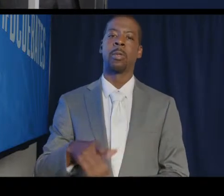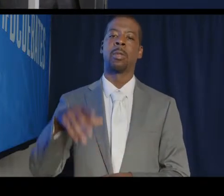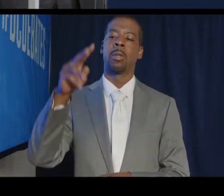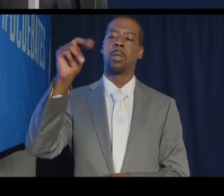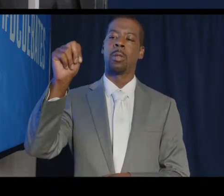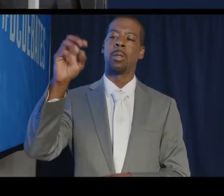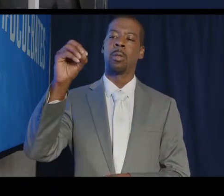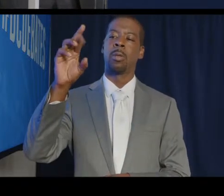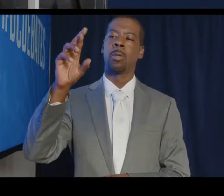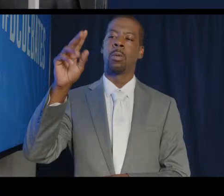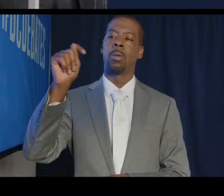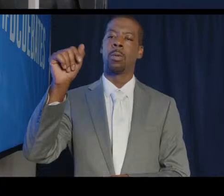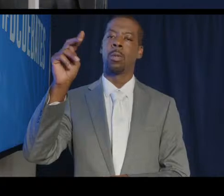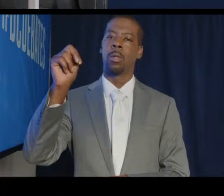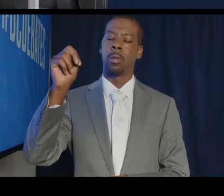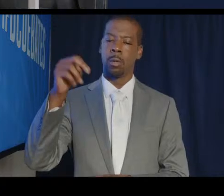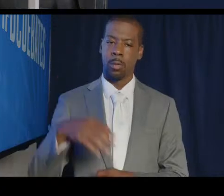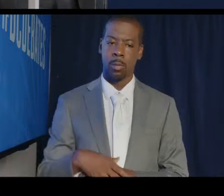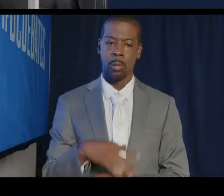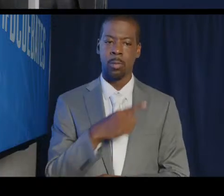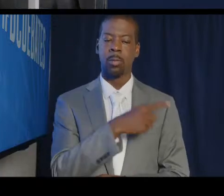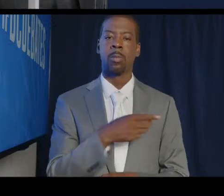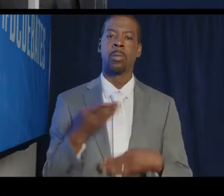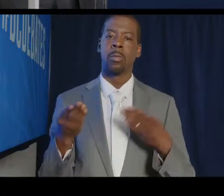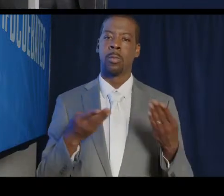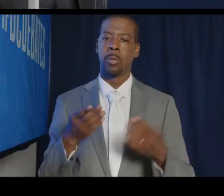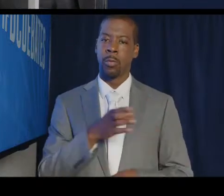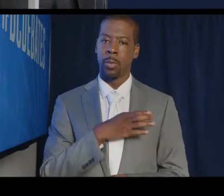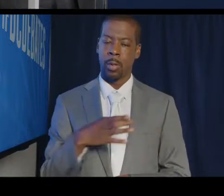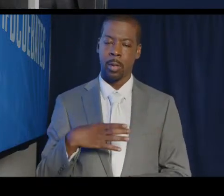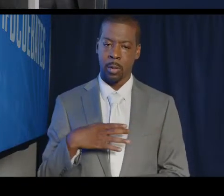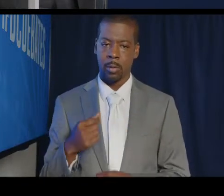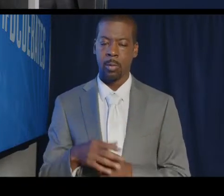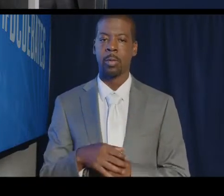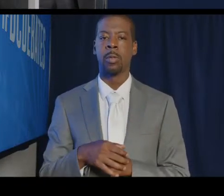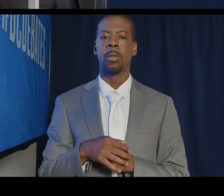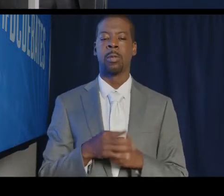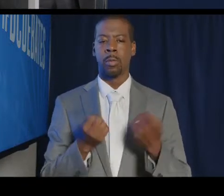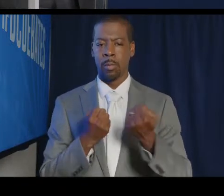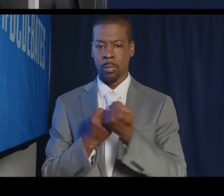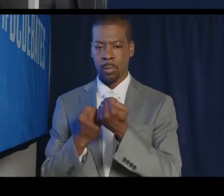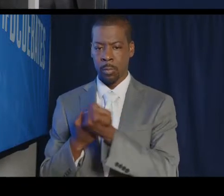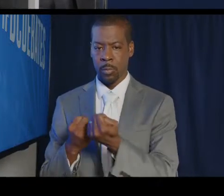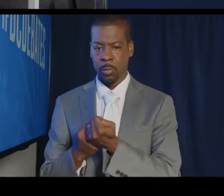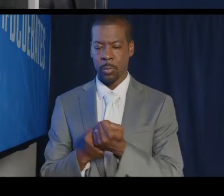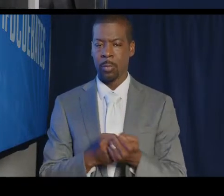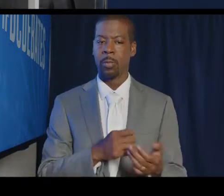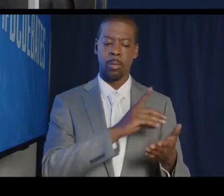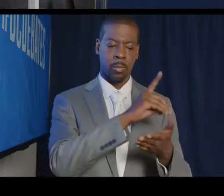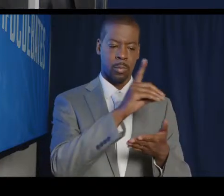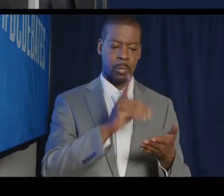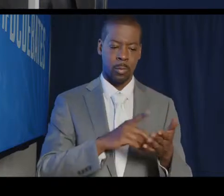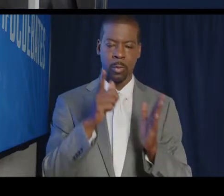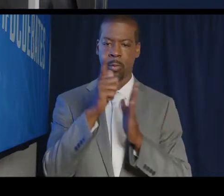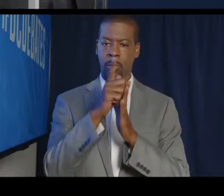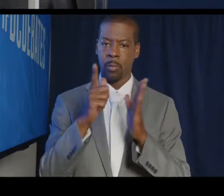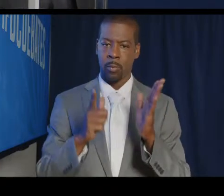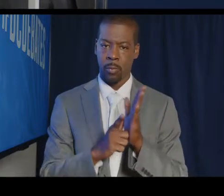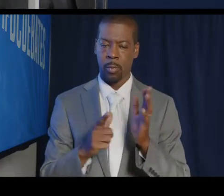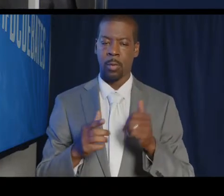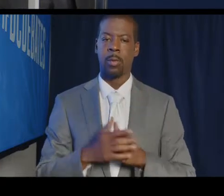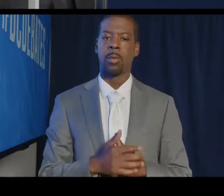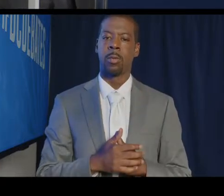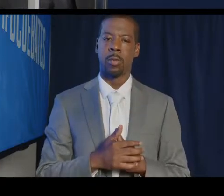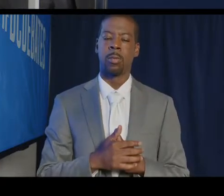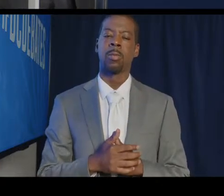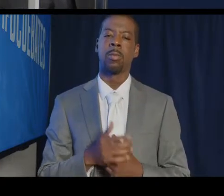lead staff member on the congressional oversight hearings focused on the district and played a key role in drafting legislation to loosen Congress's grip over the